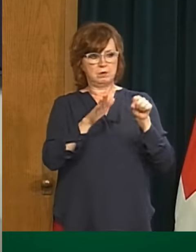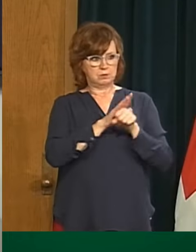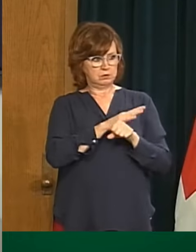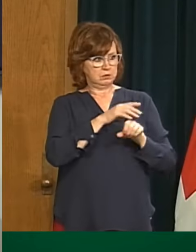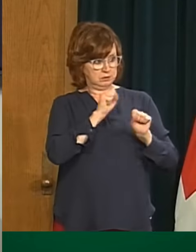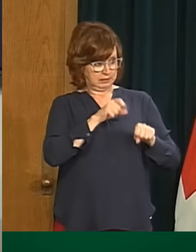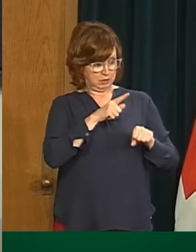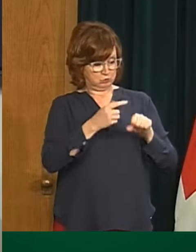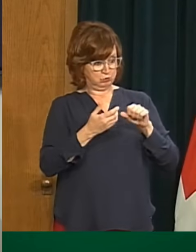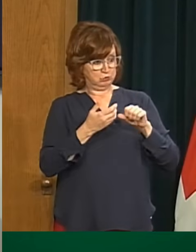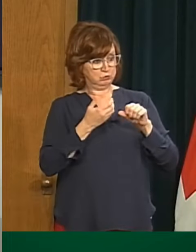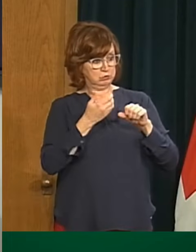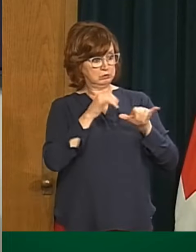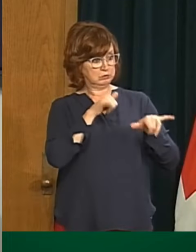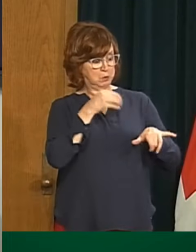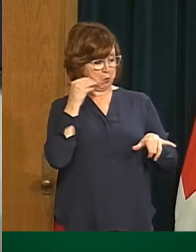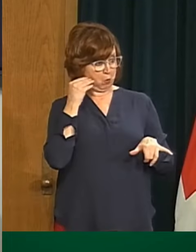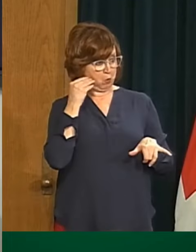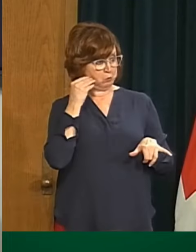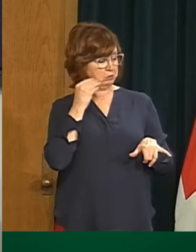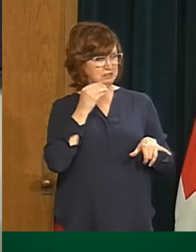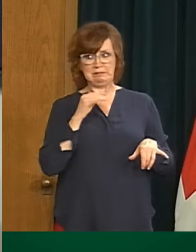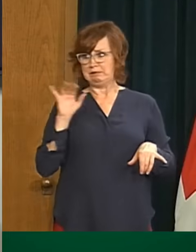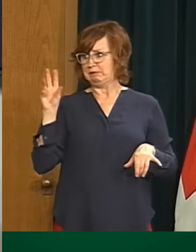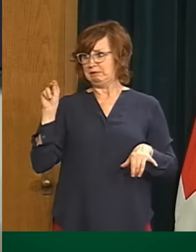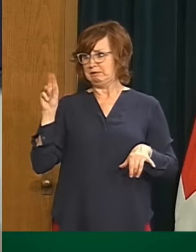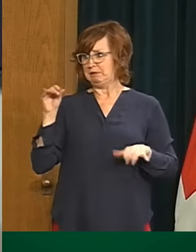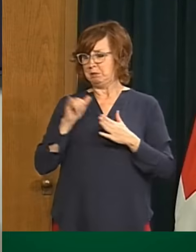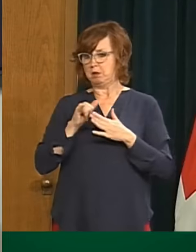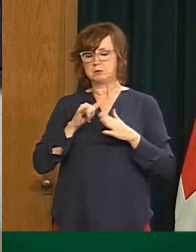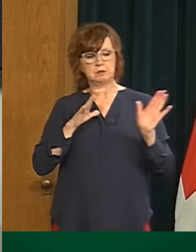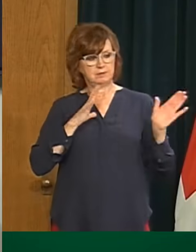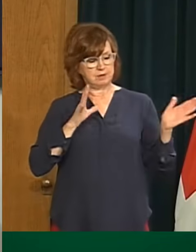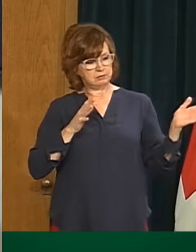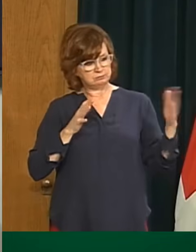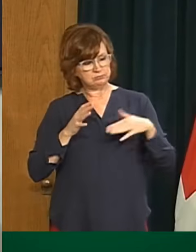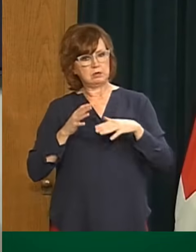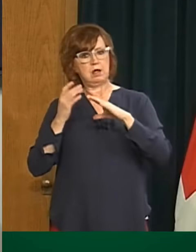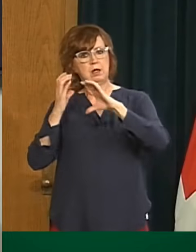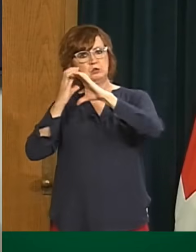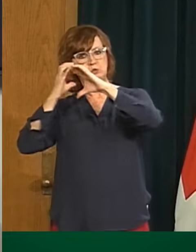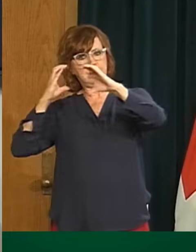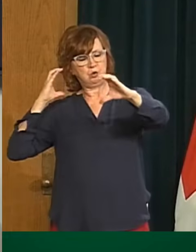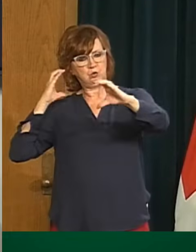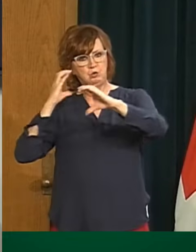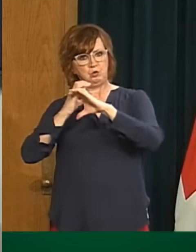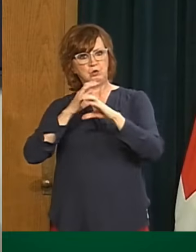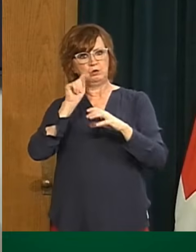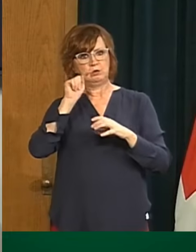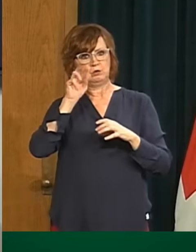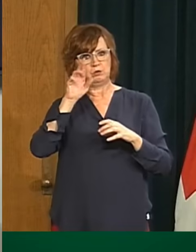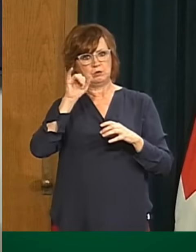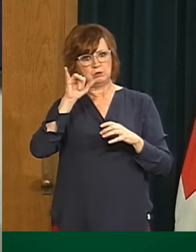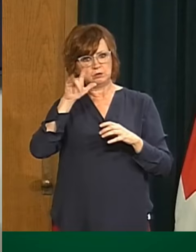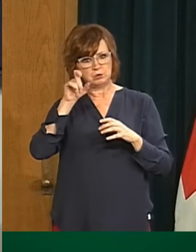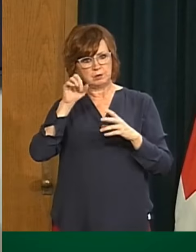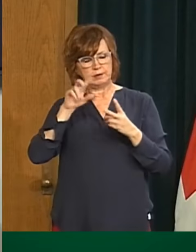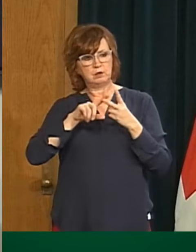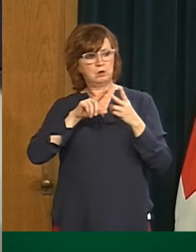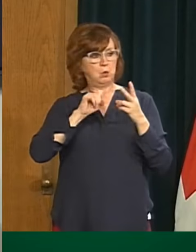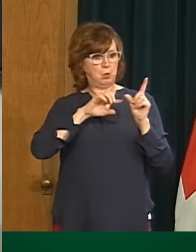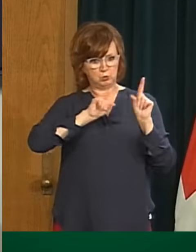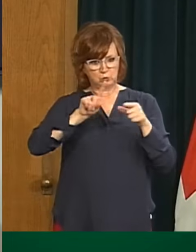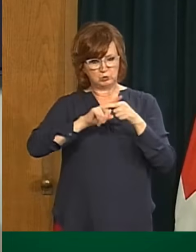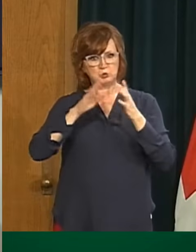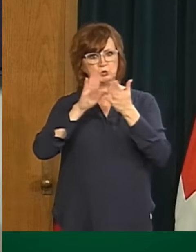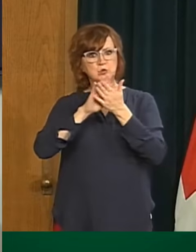homes, we have been bringing in other trailers with, activating the schools so that we can actually have people safely